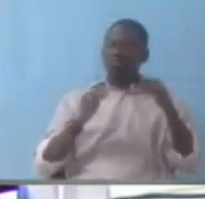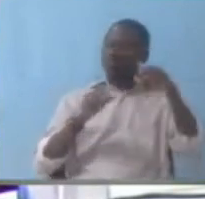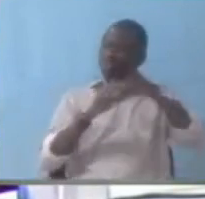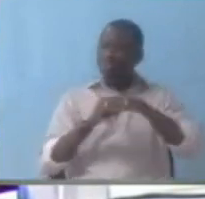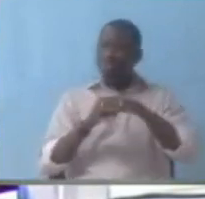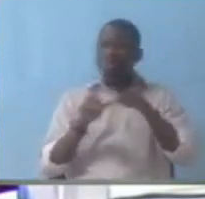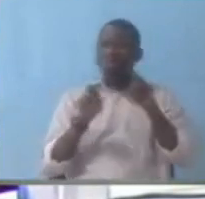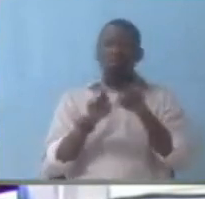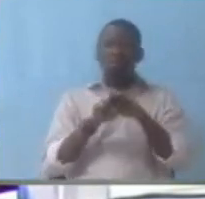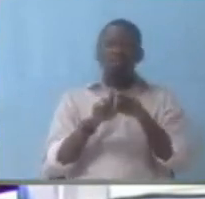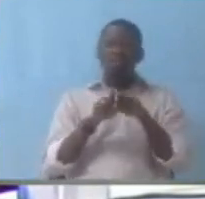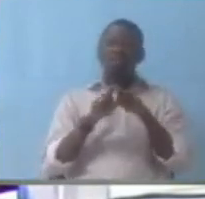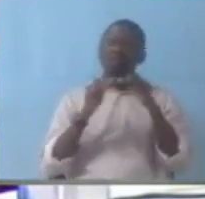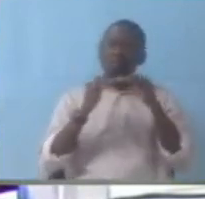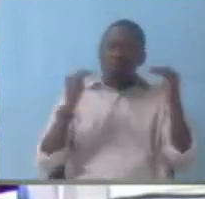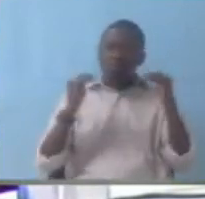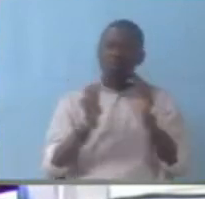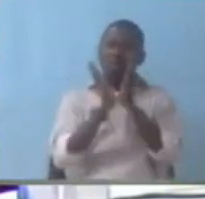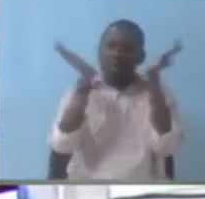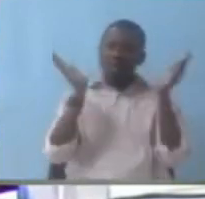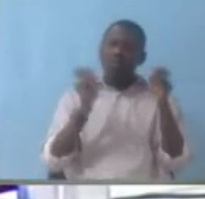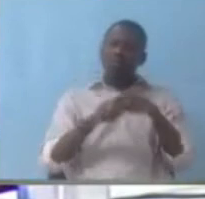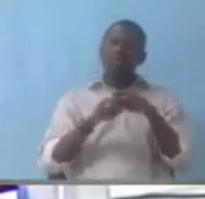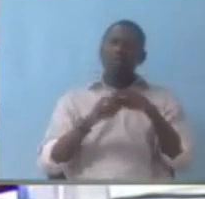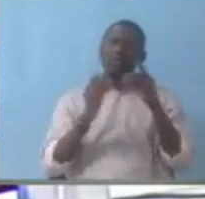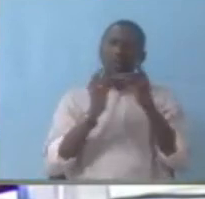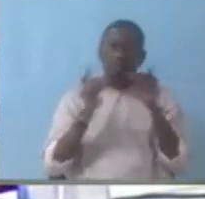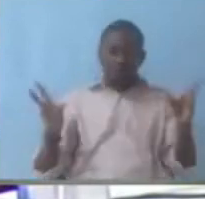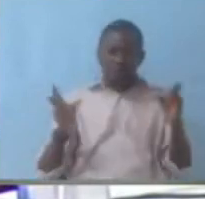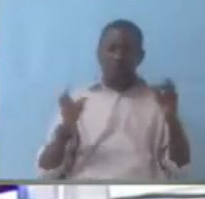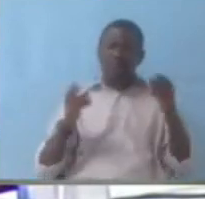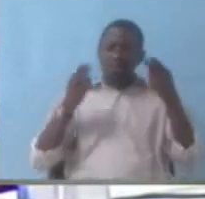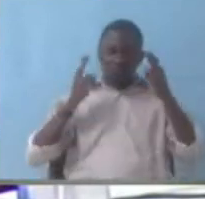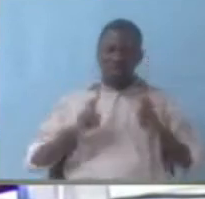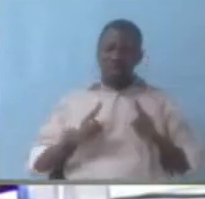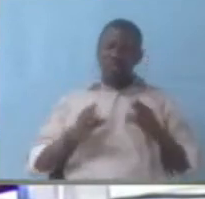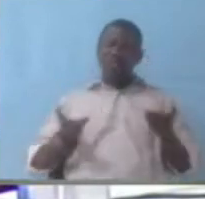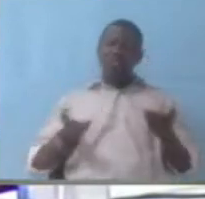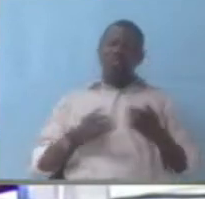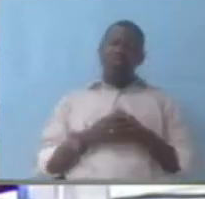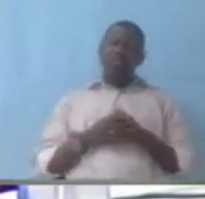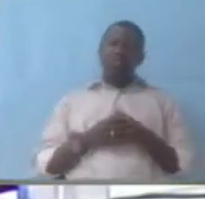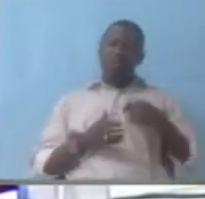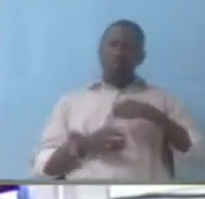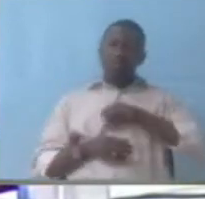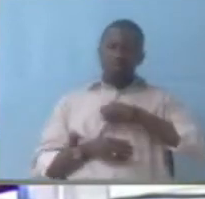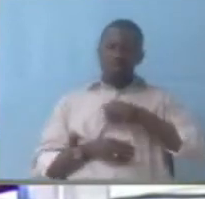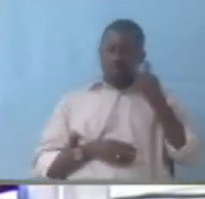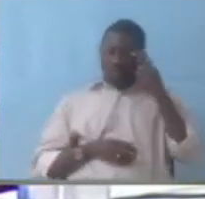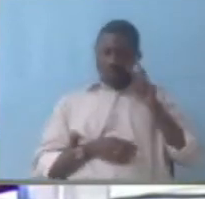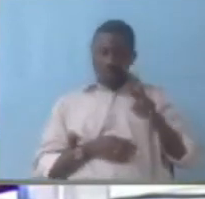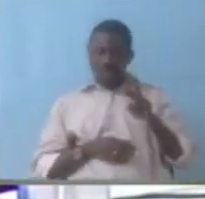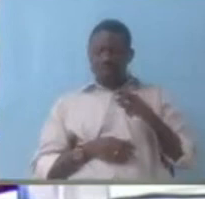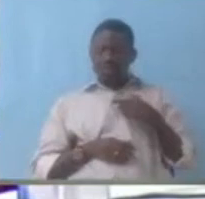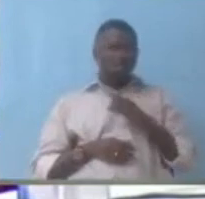mi alam ko esa kunna dino la nimko la mi alam ko demokrasi nyanta kata mo la nyama. So in my view, I would not have touched